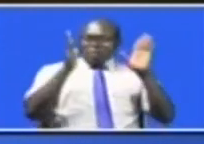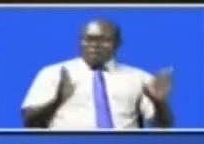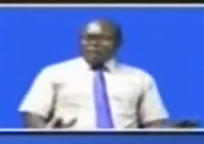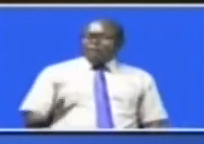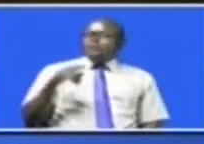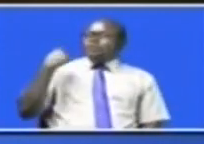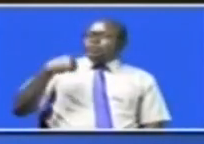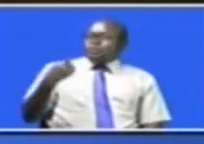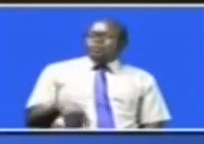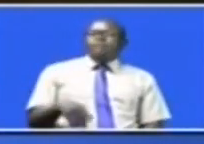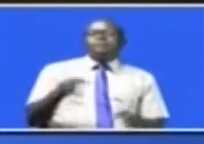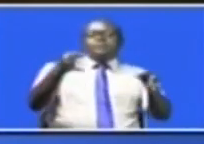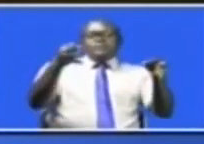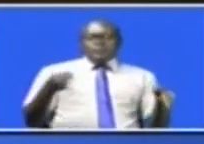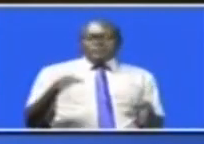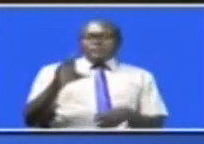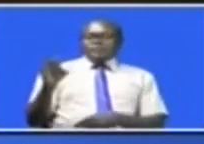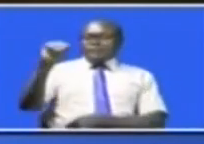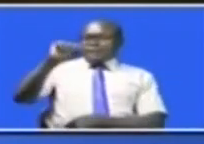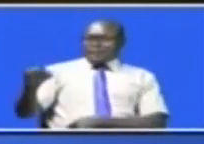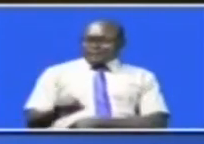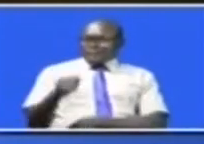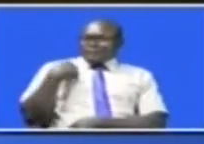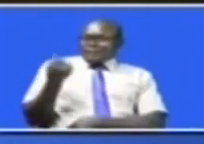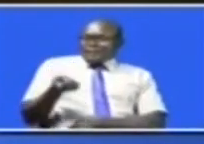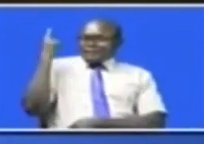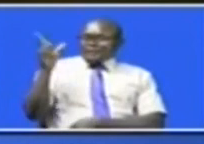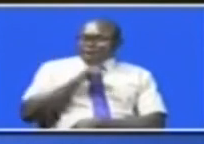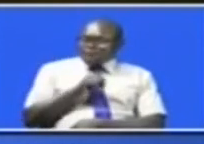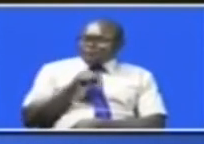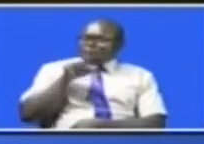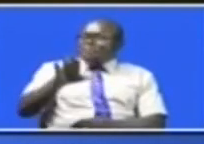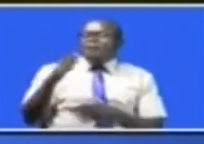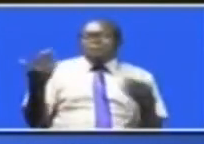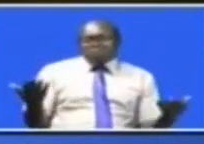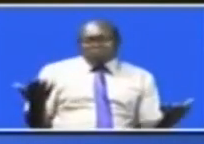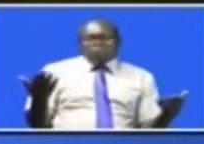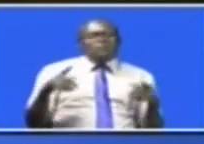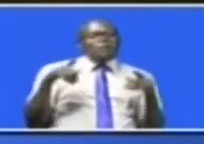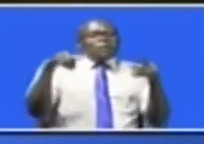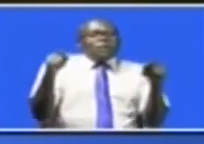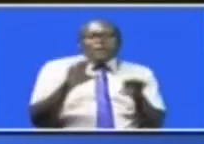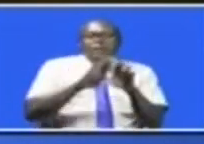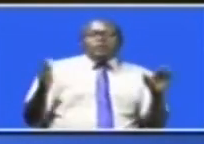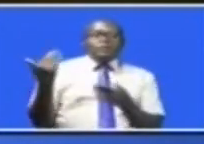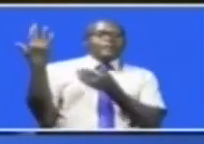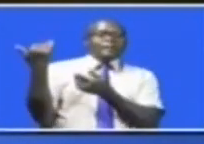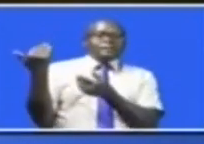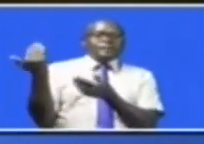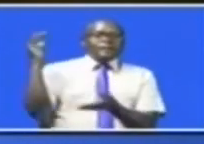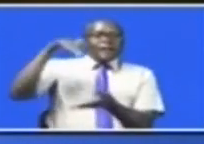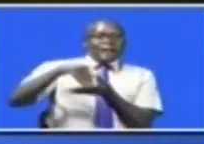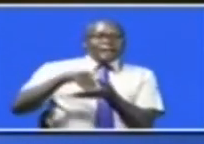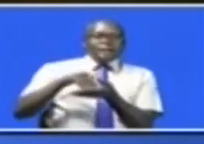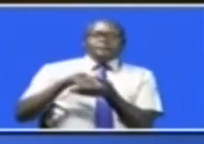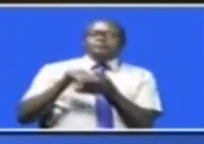to Treasury CS. And of course, you'd understand where he was coming from by saying he did not expect that they'll be